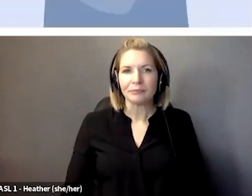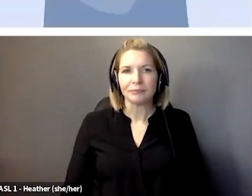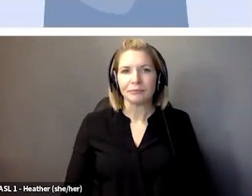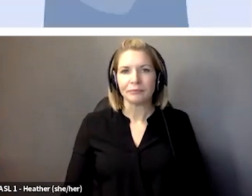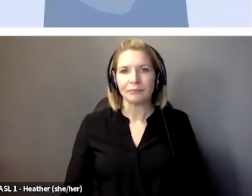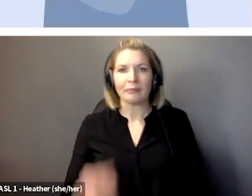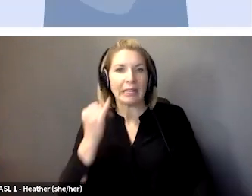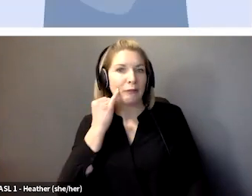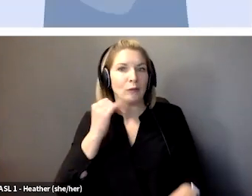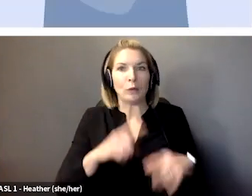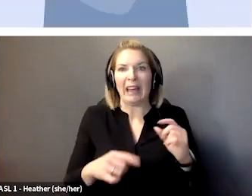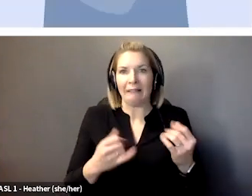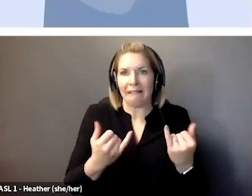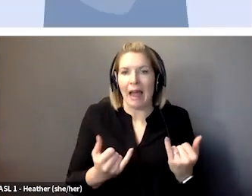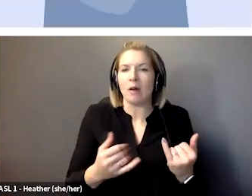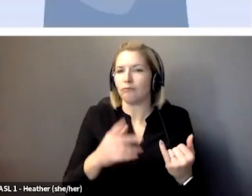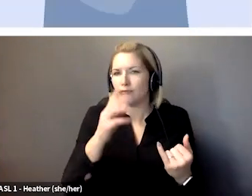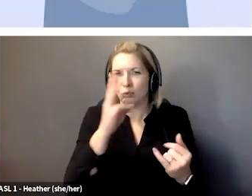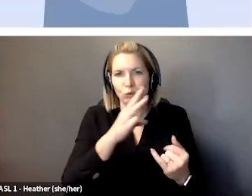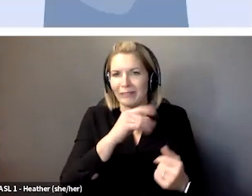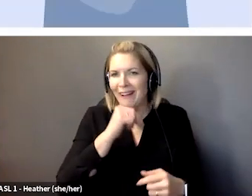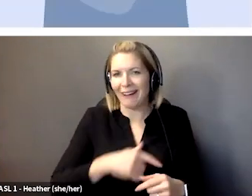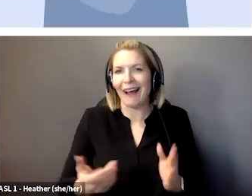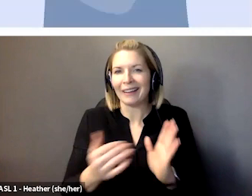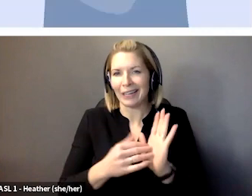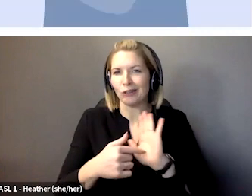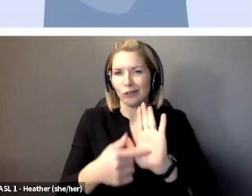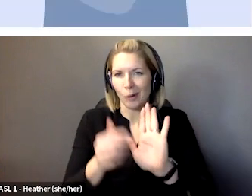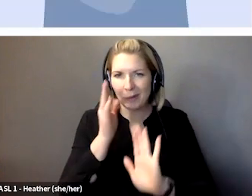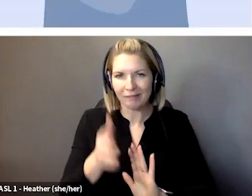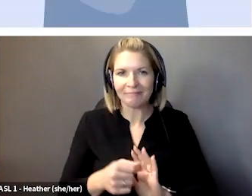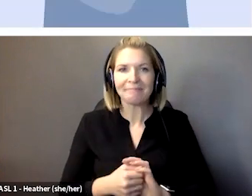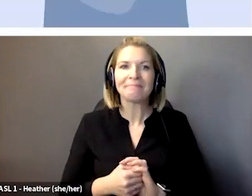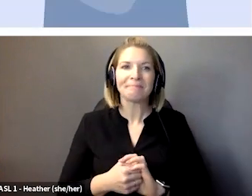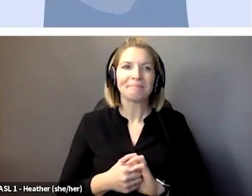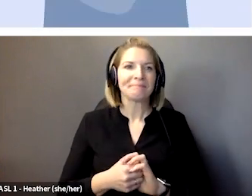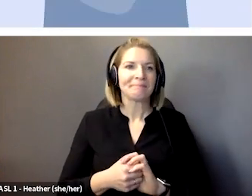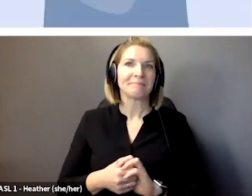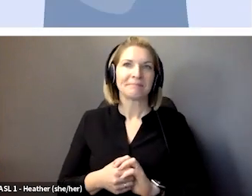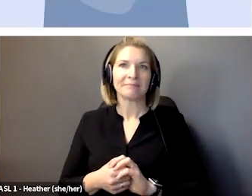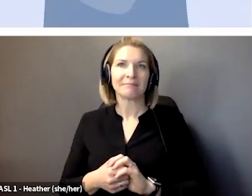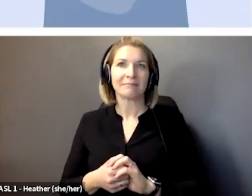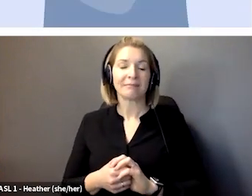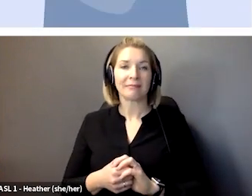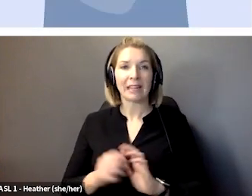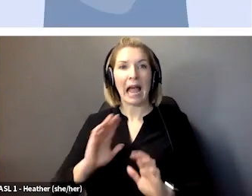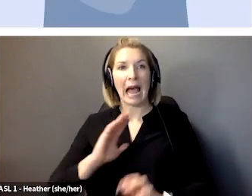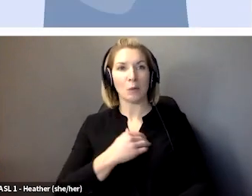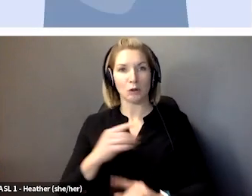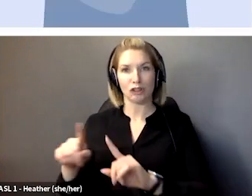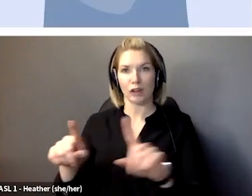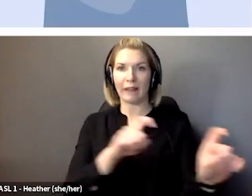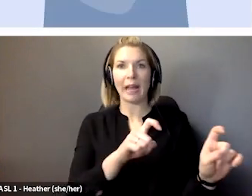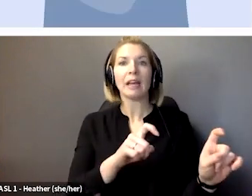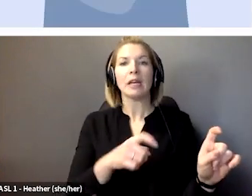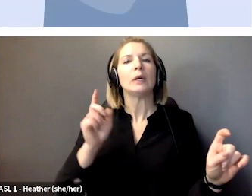in this current beginning part of this presentation. And just to note, for our Delphi survey, we're looking for young persons